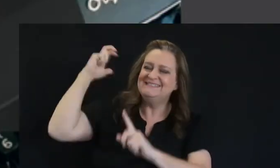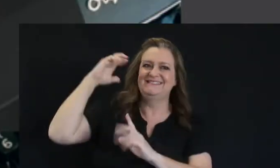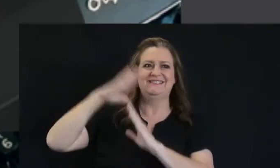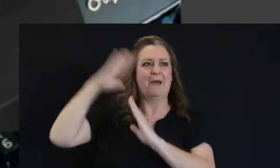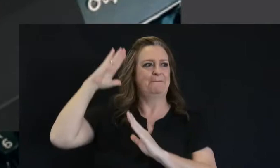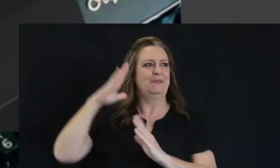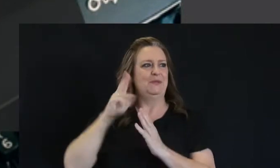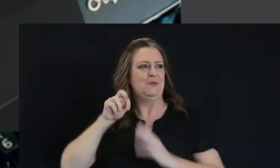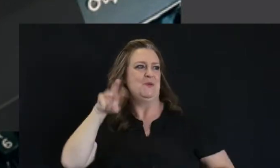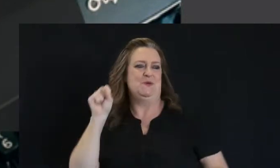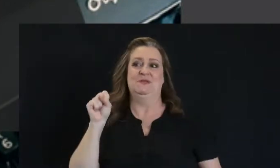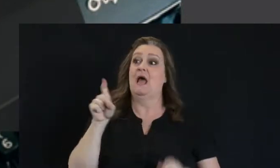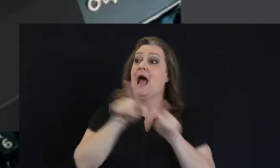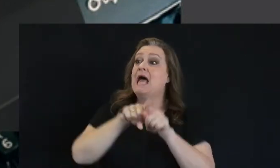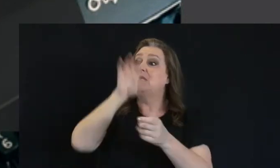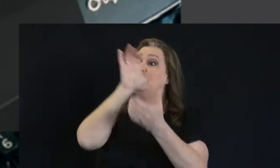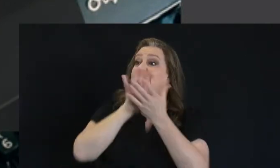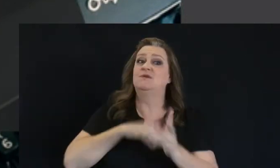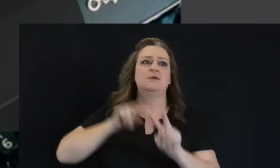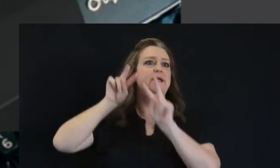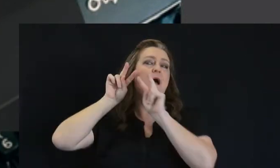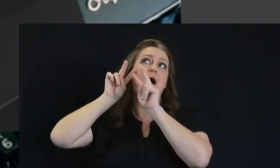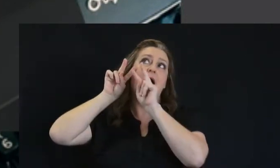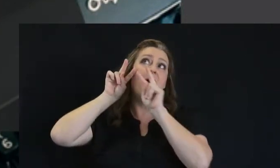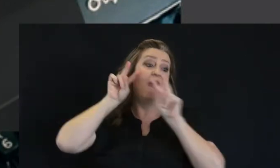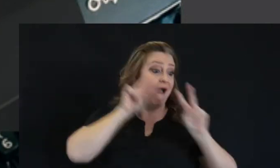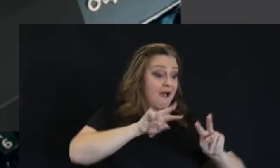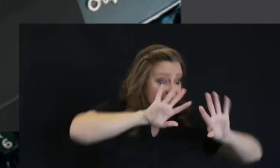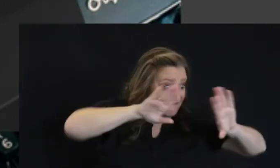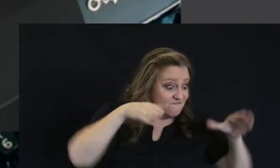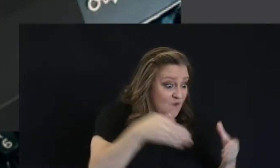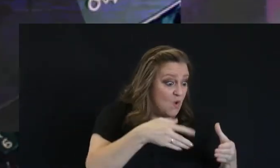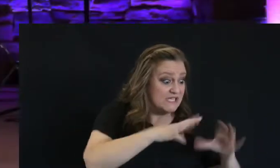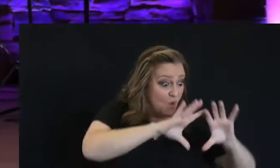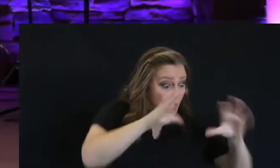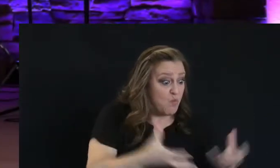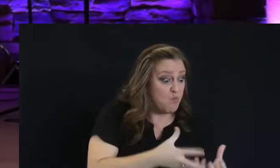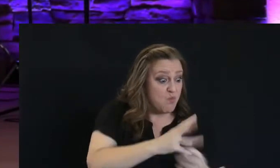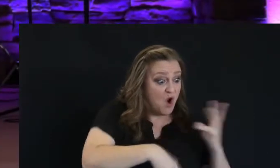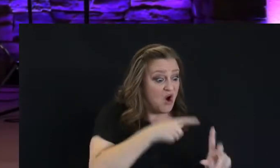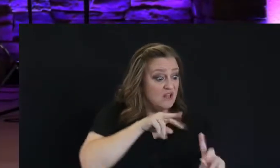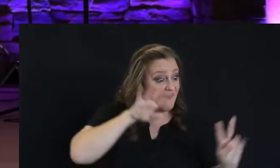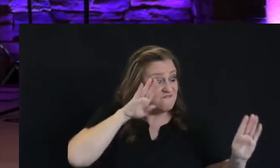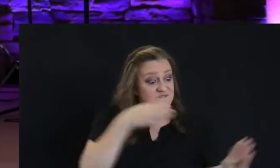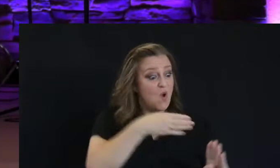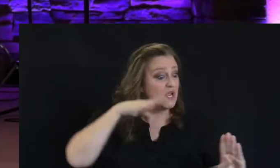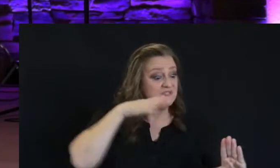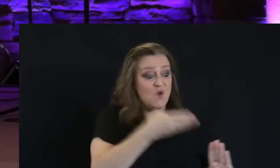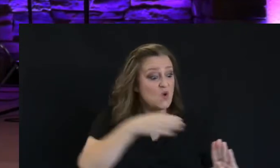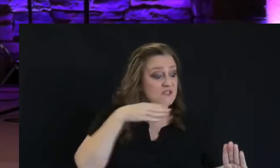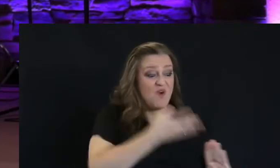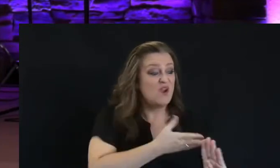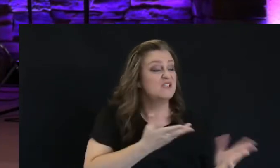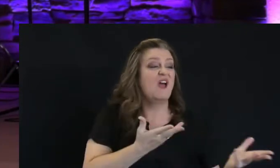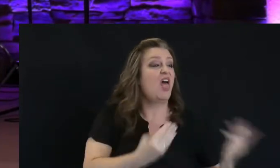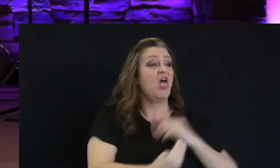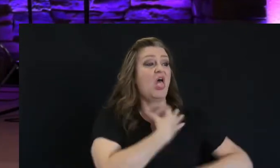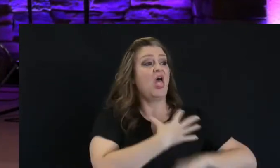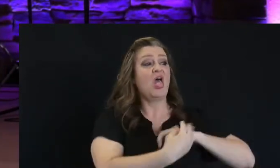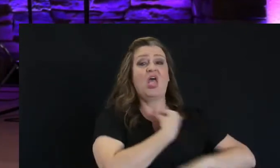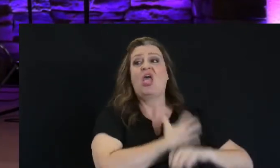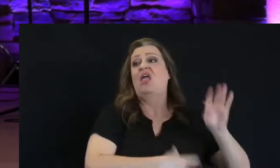because as believers, as long as our eyes are on this world and taking in the things of this world, the news coming out of this world is going to affect